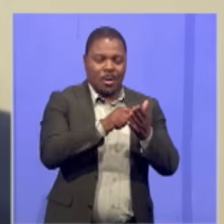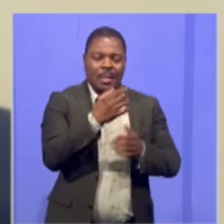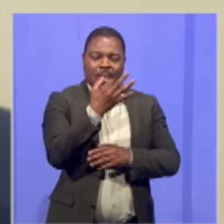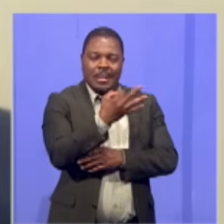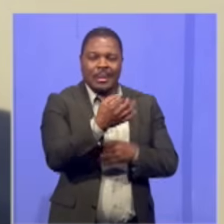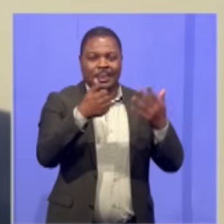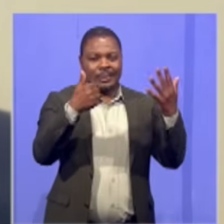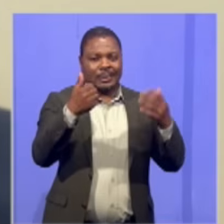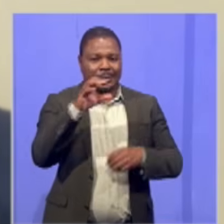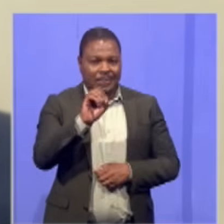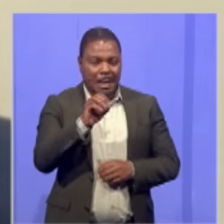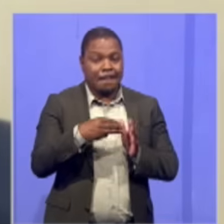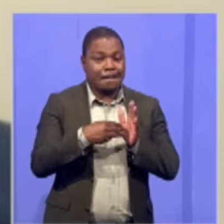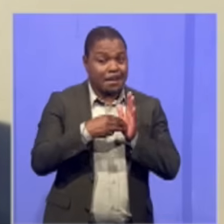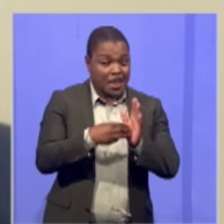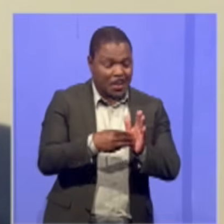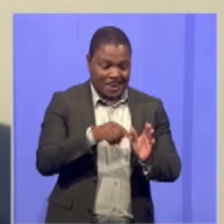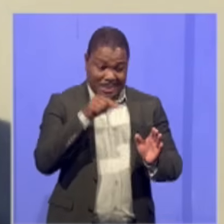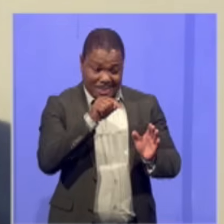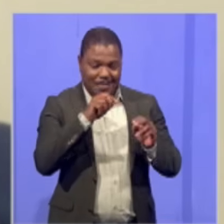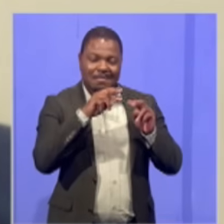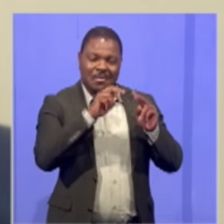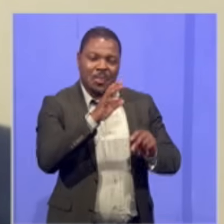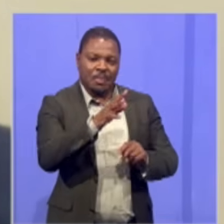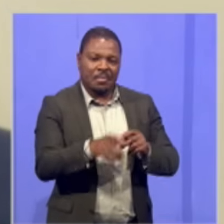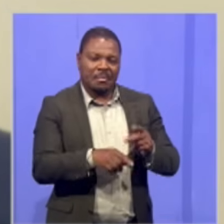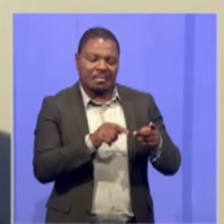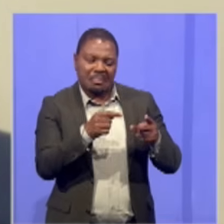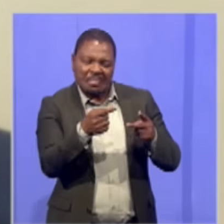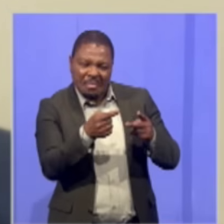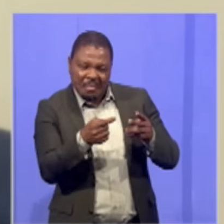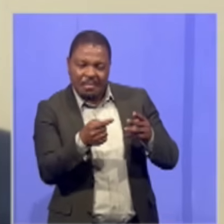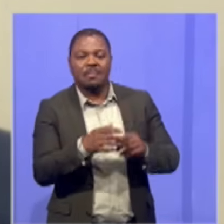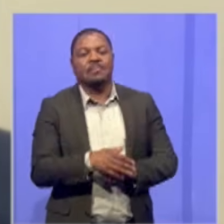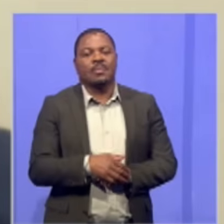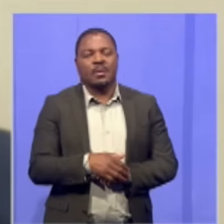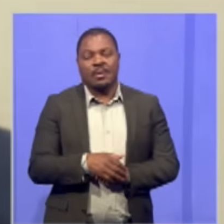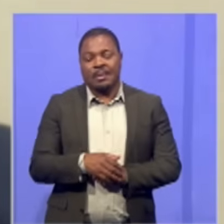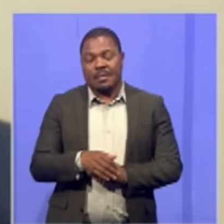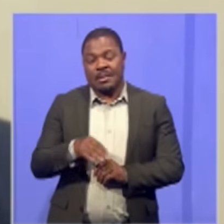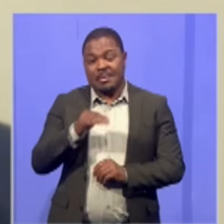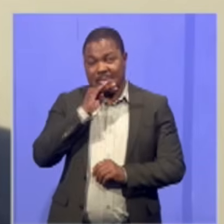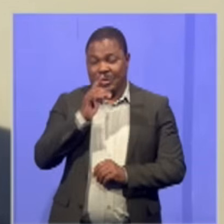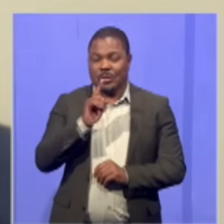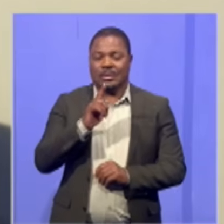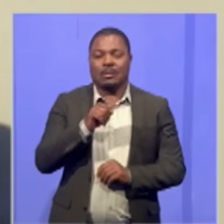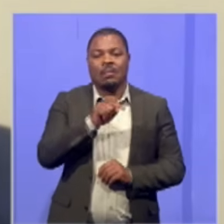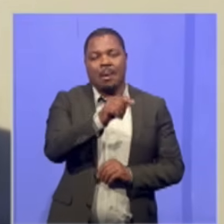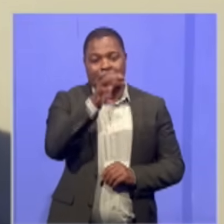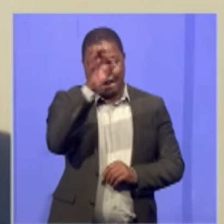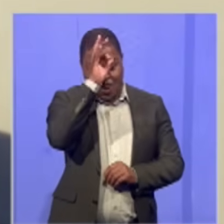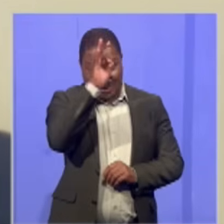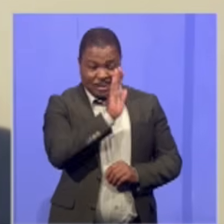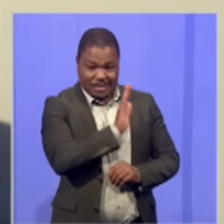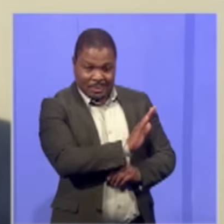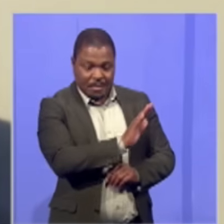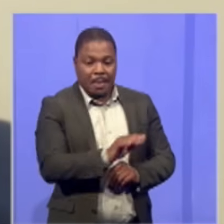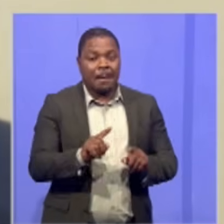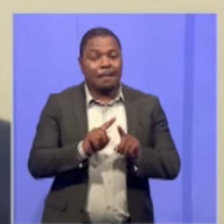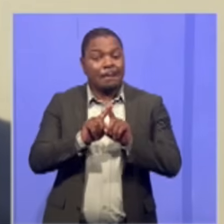million. Jwale ke tse ding tsa dintlha tse leng hore di kenyeletsa haholo sepolesa. Empa ha re